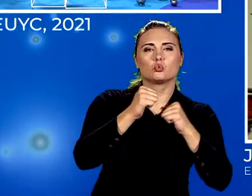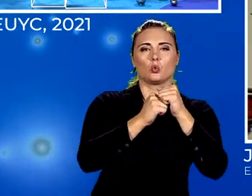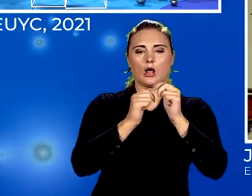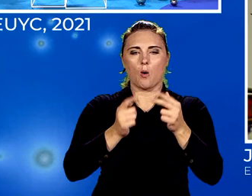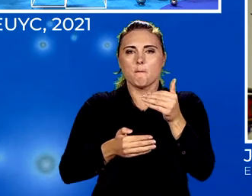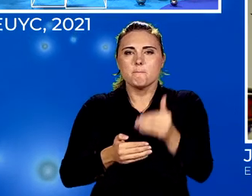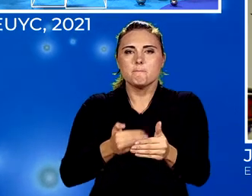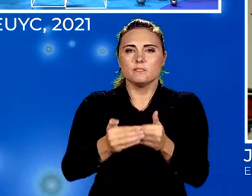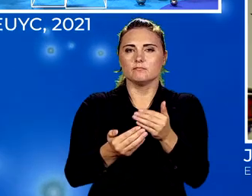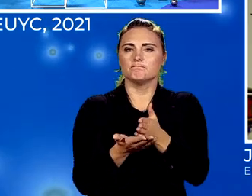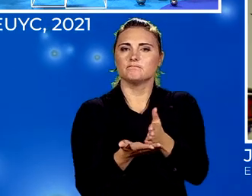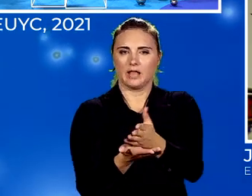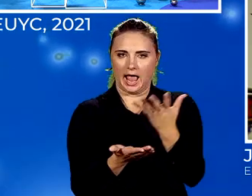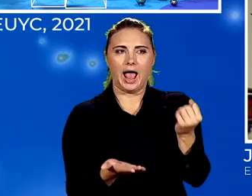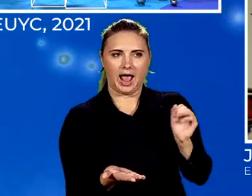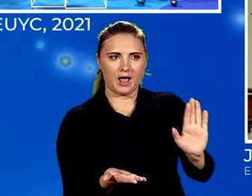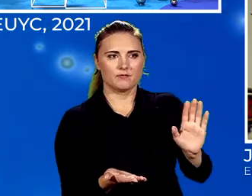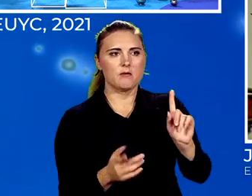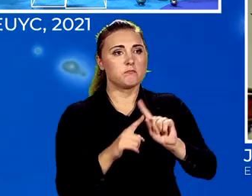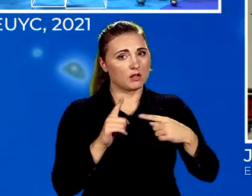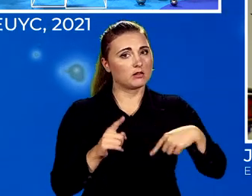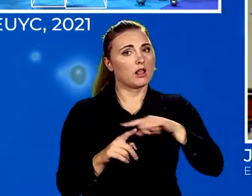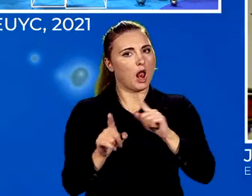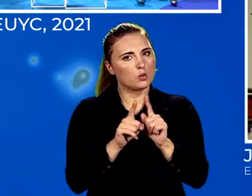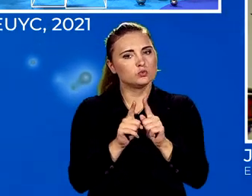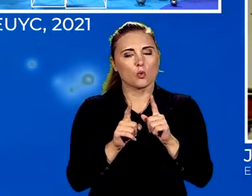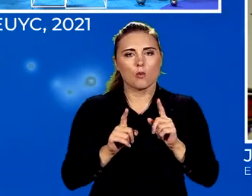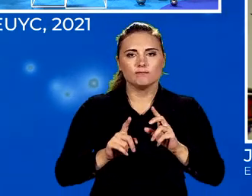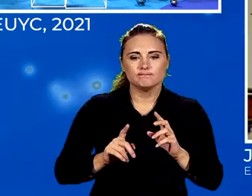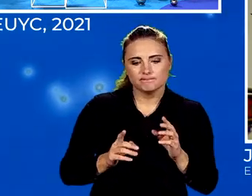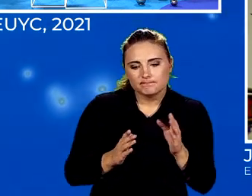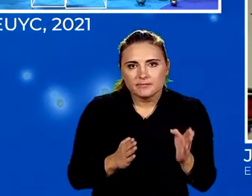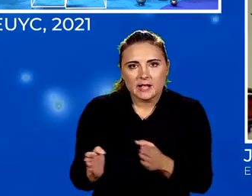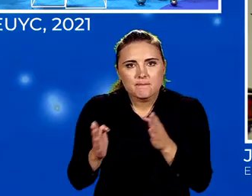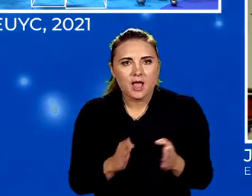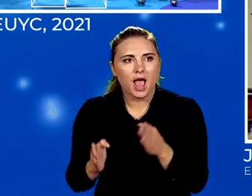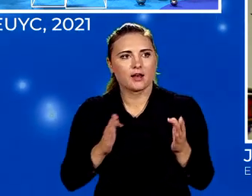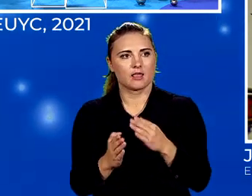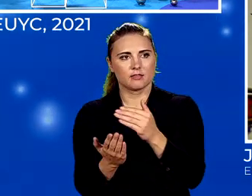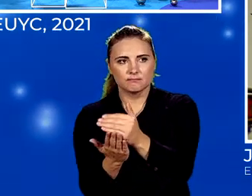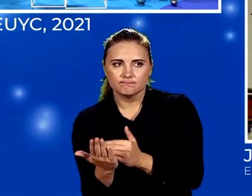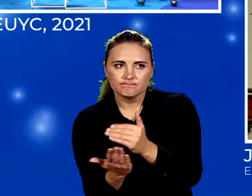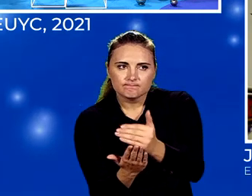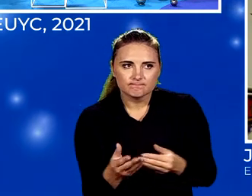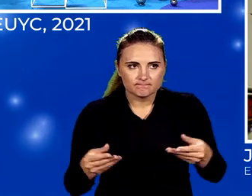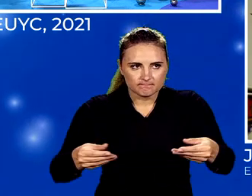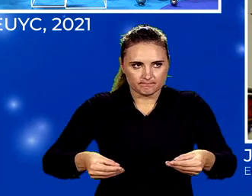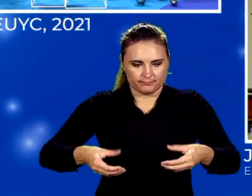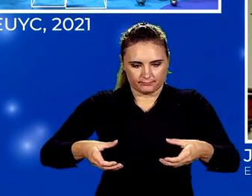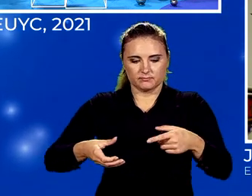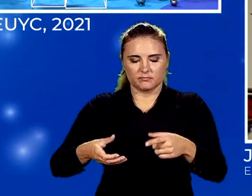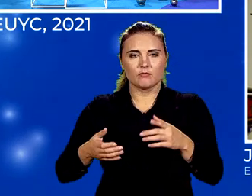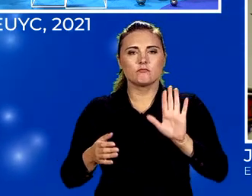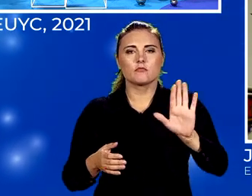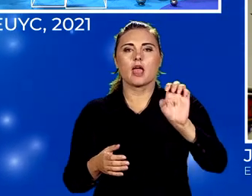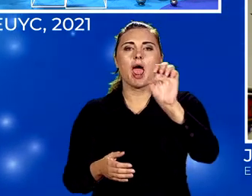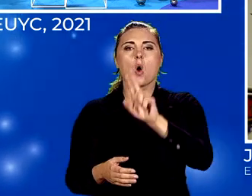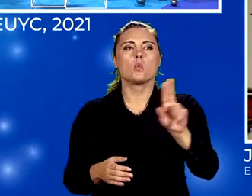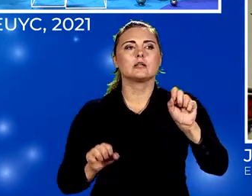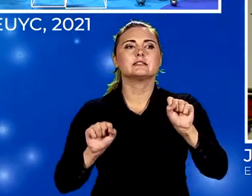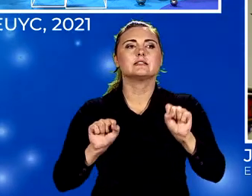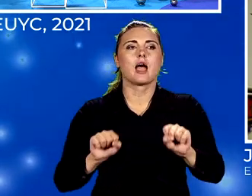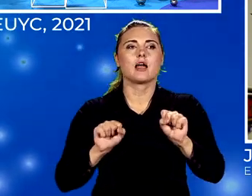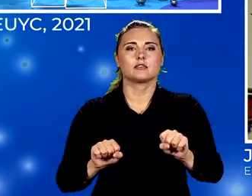adopt a recommendation which will be an international, a European standard on protecting youth civil society and youth participation